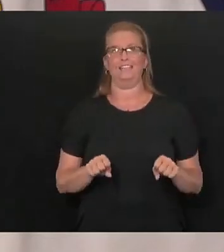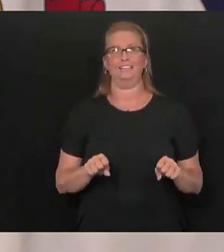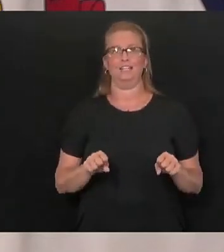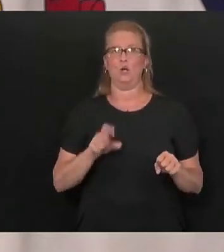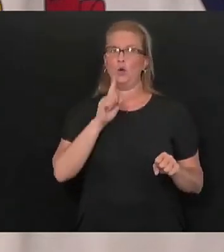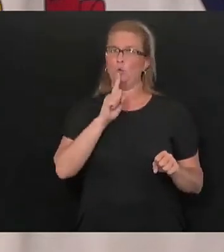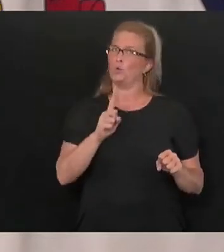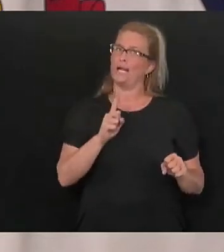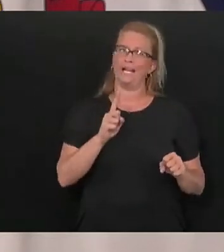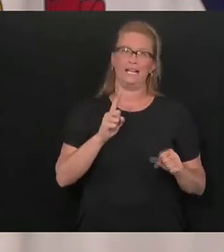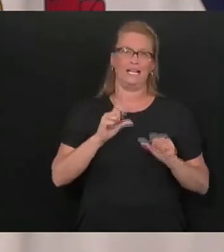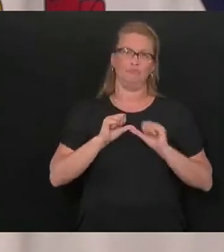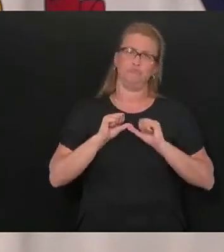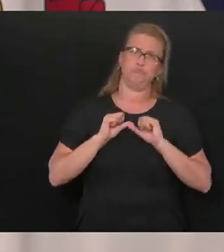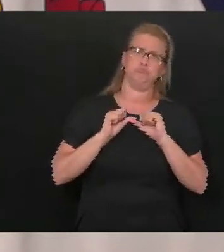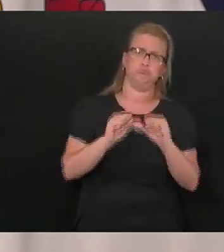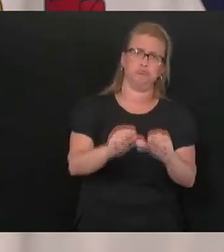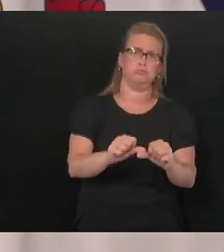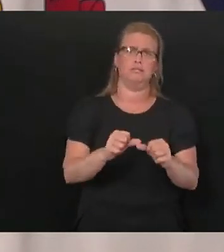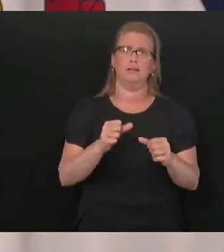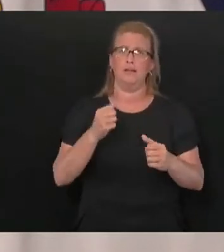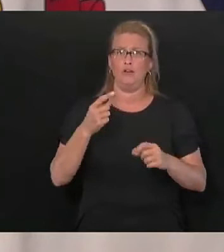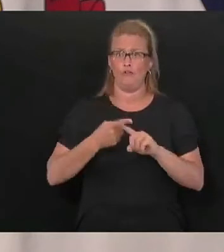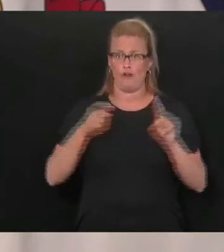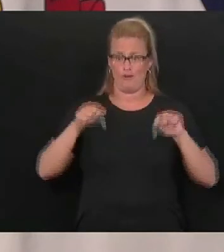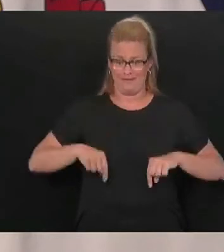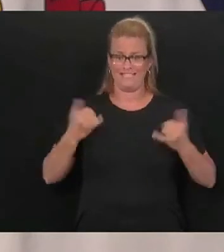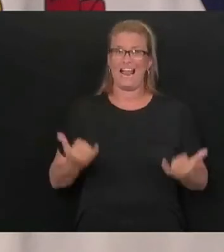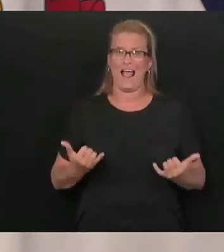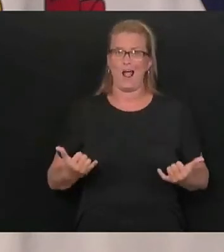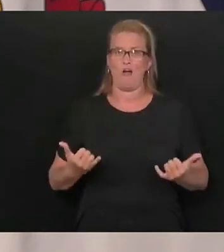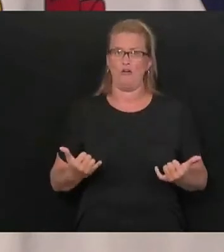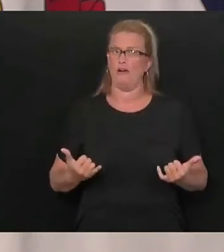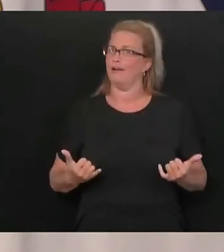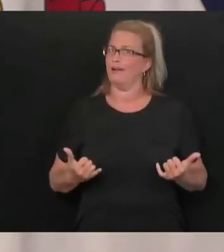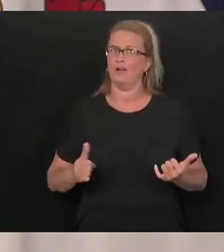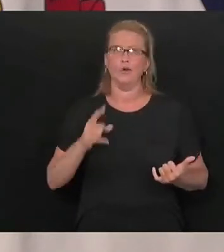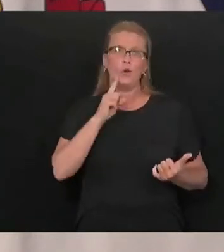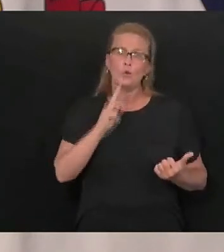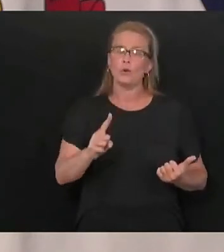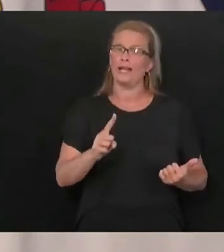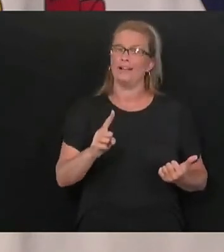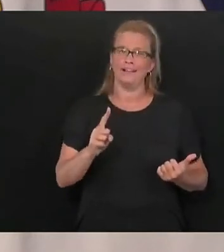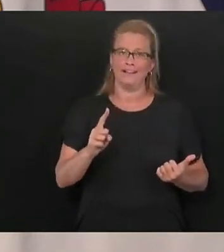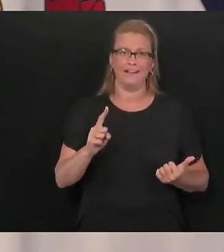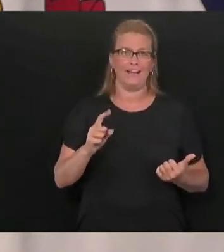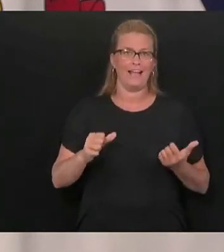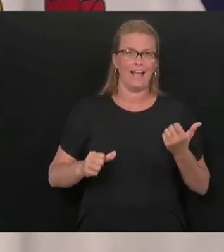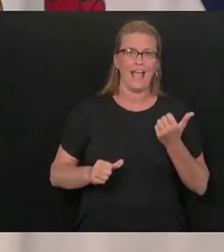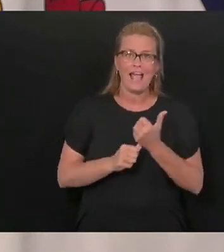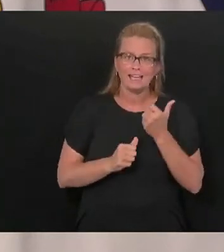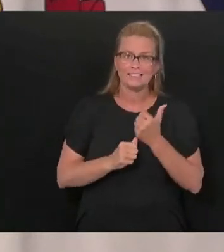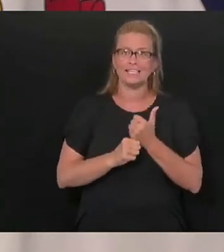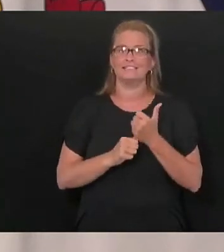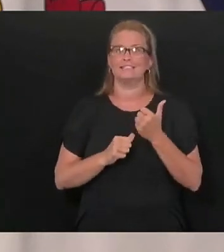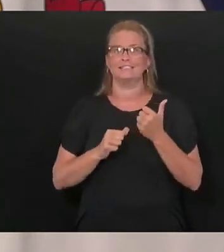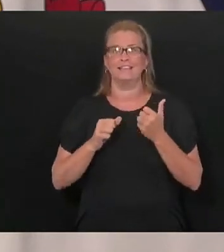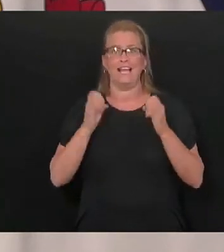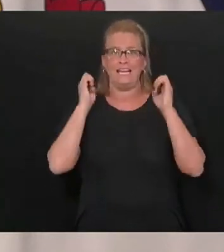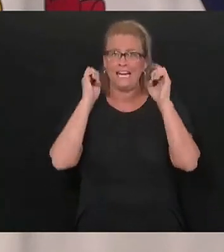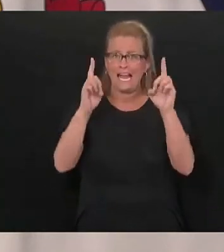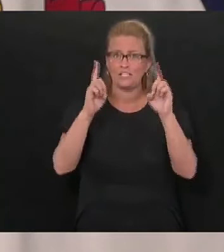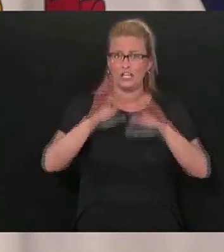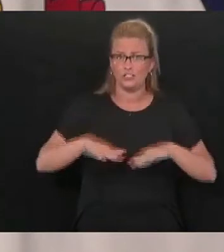drive us forward from the standpoint of where we are right now. It could absolutely aid in educating our children in